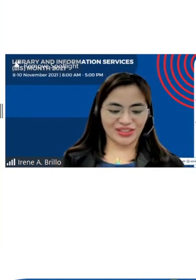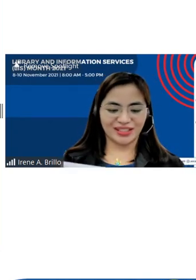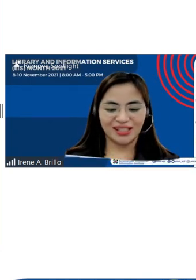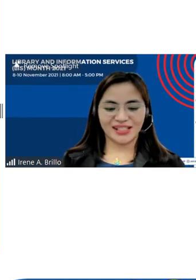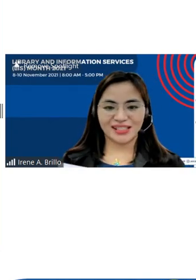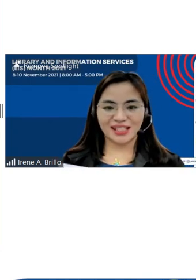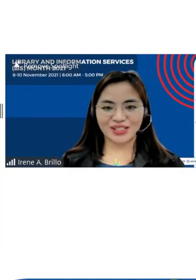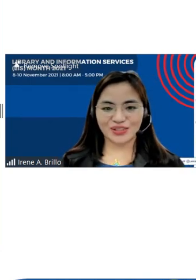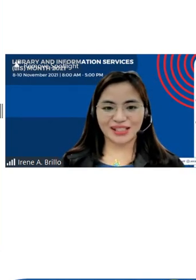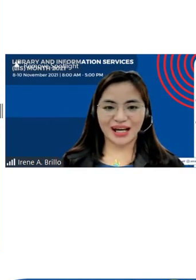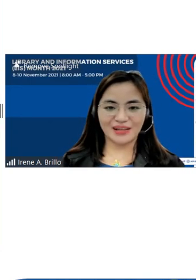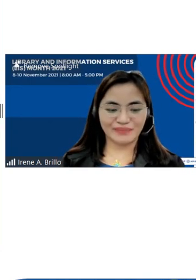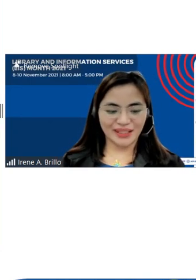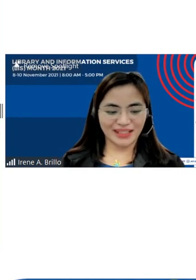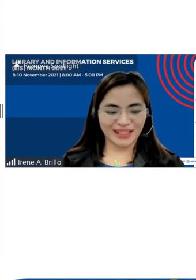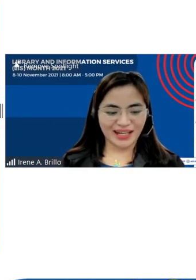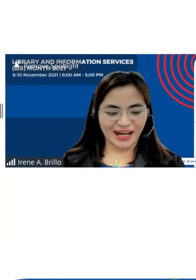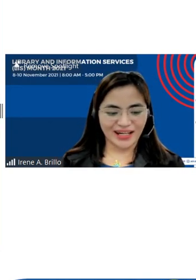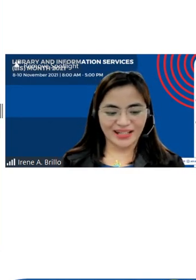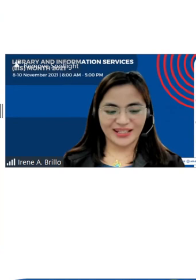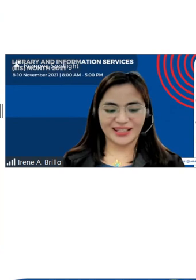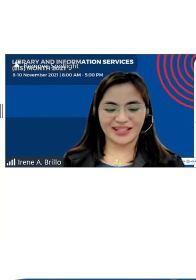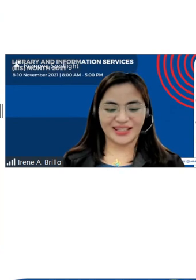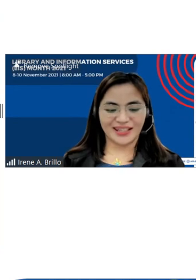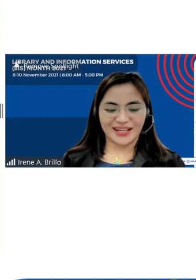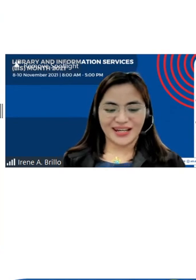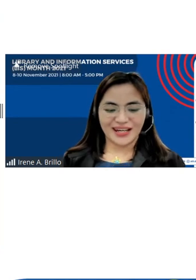reaction sa social media.